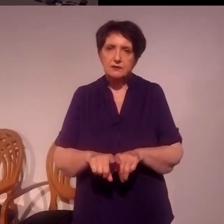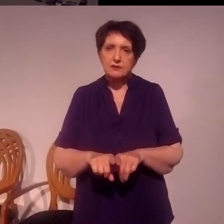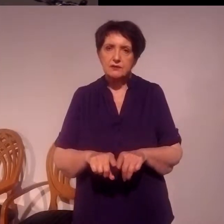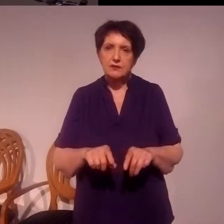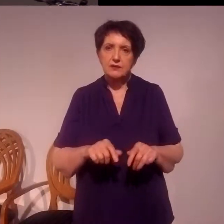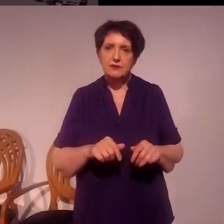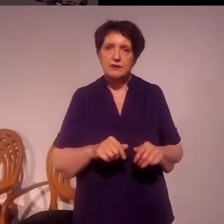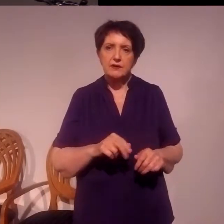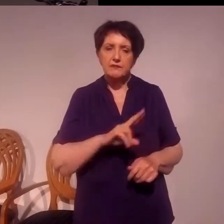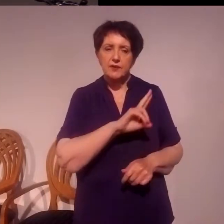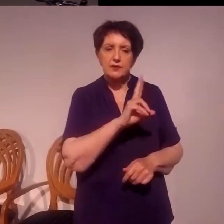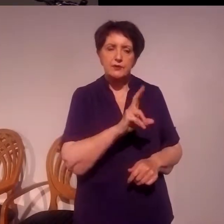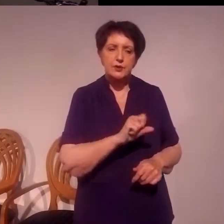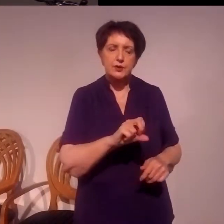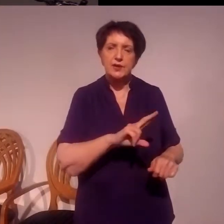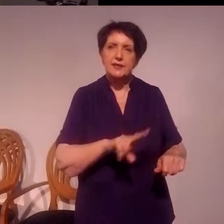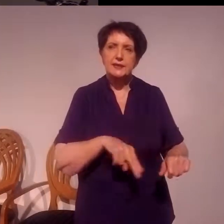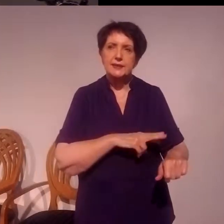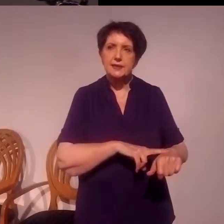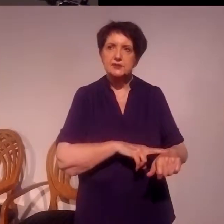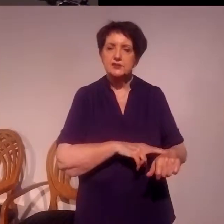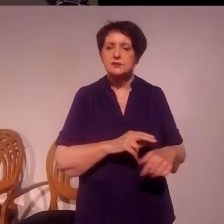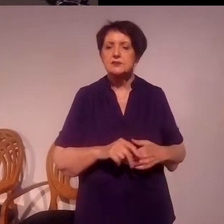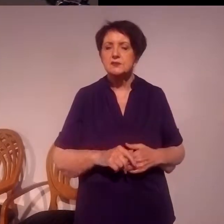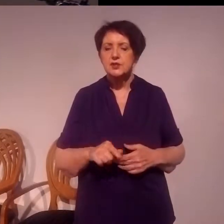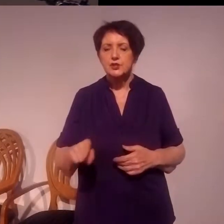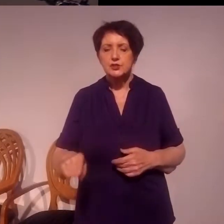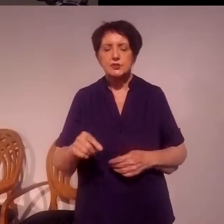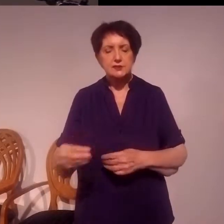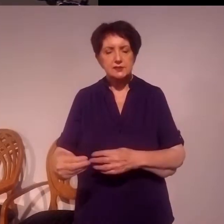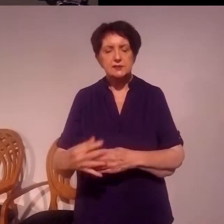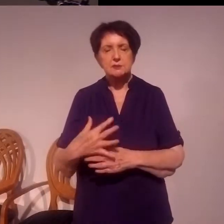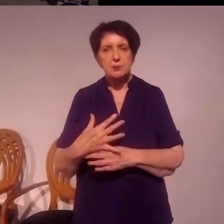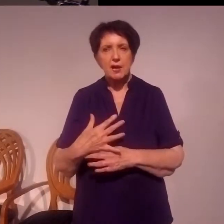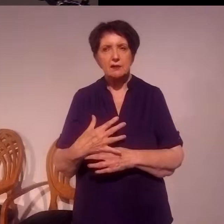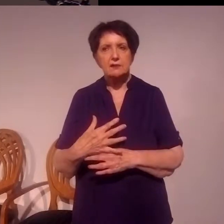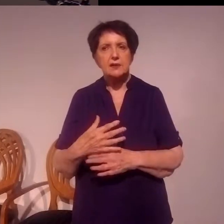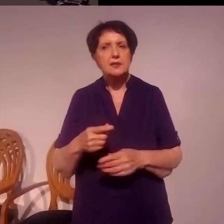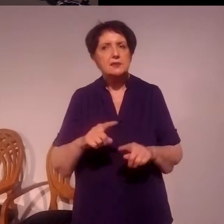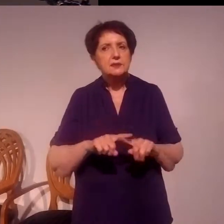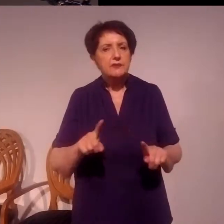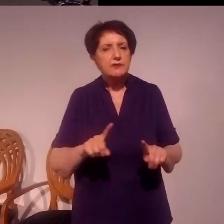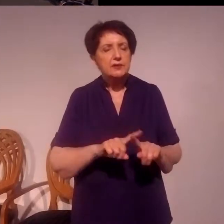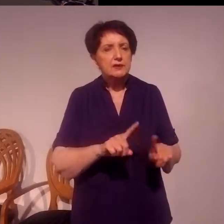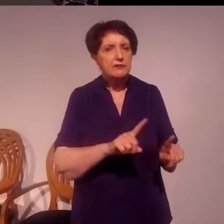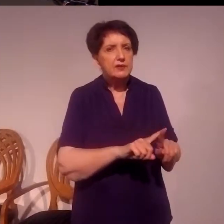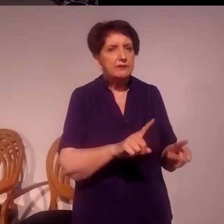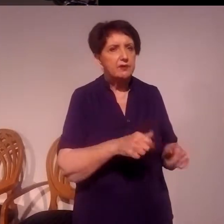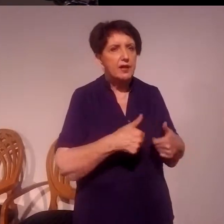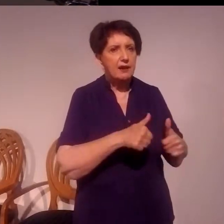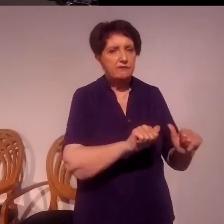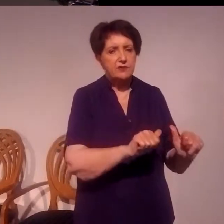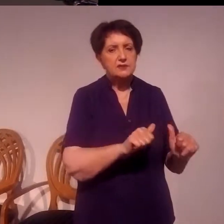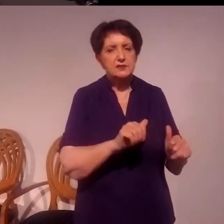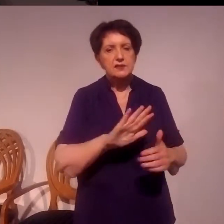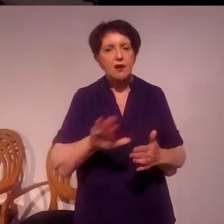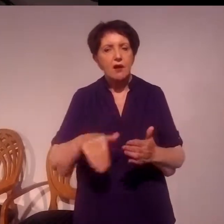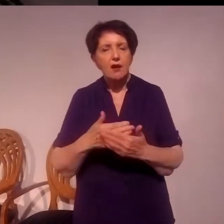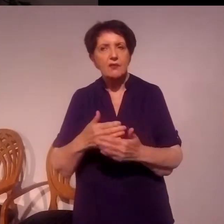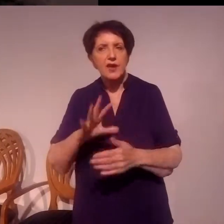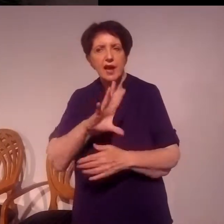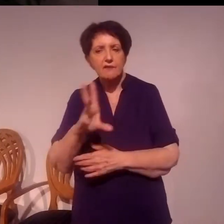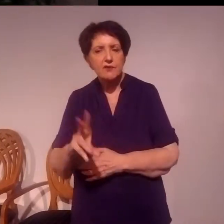United Nations, has inspired similar efforts in all the other African